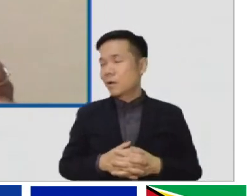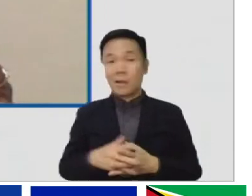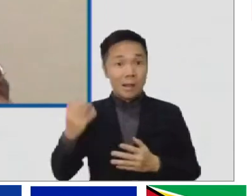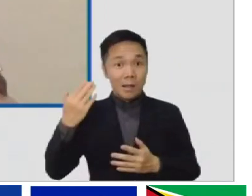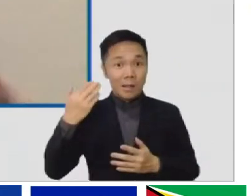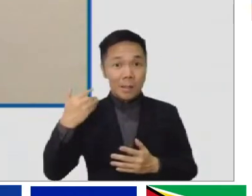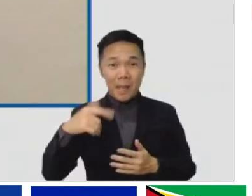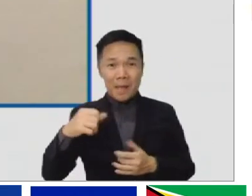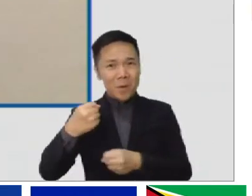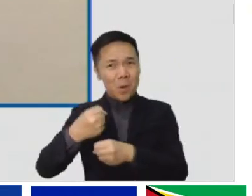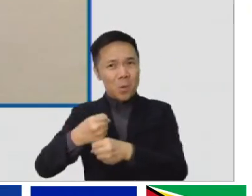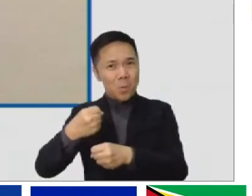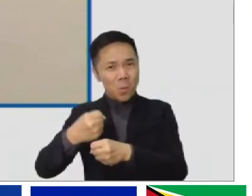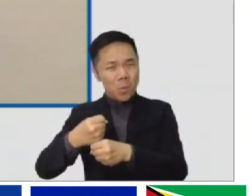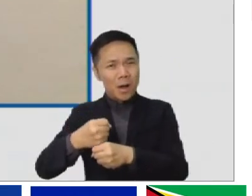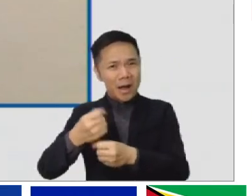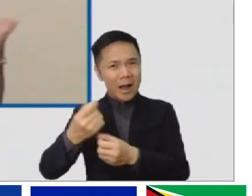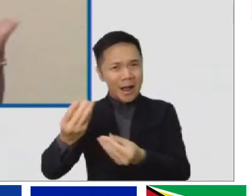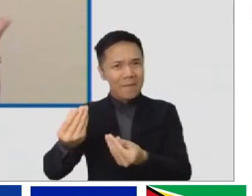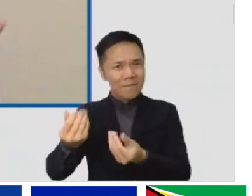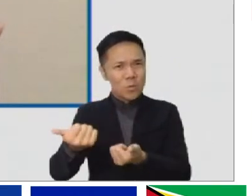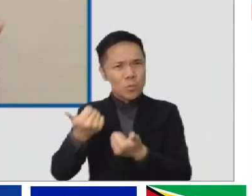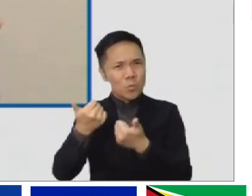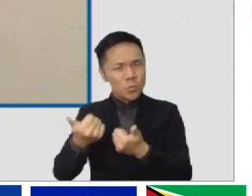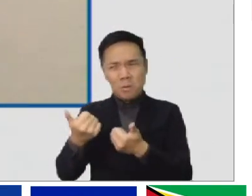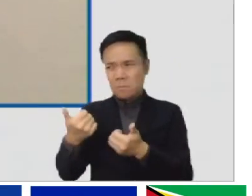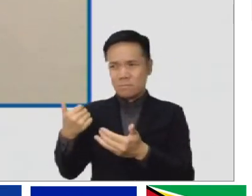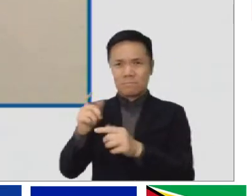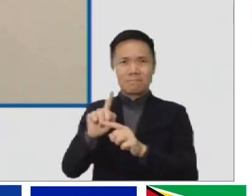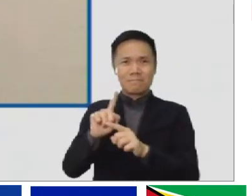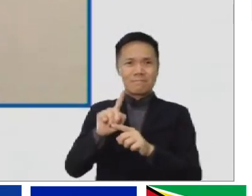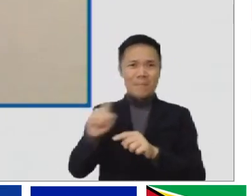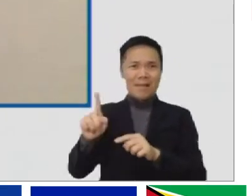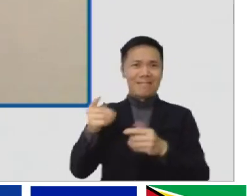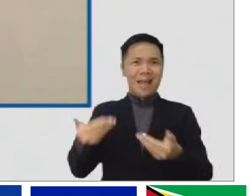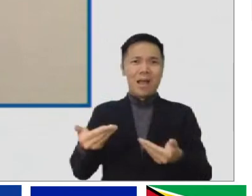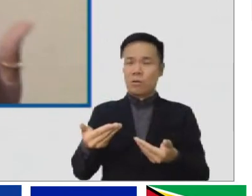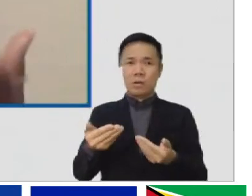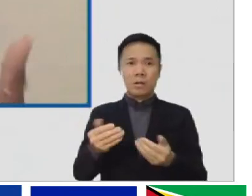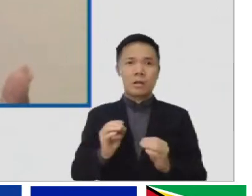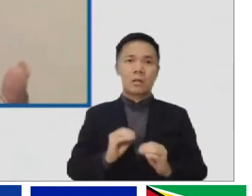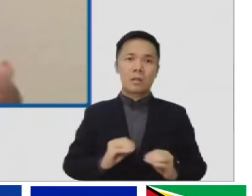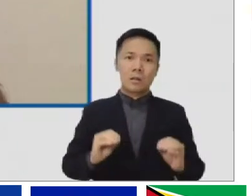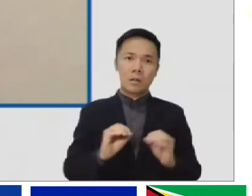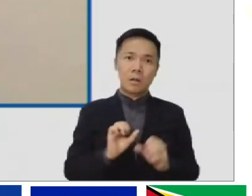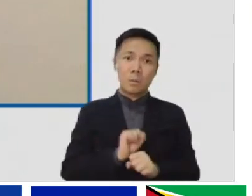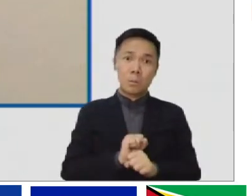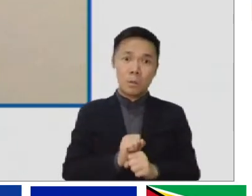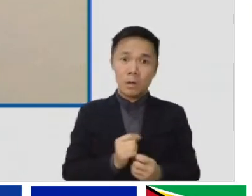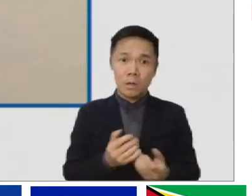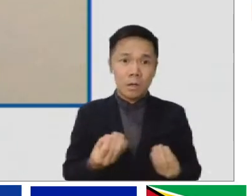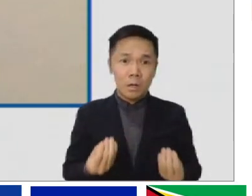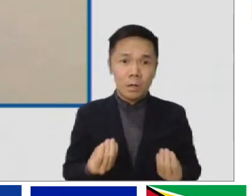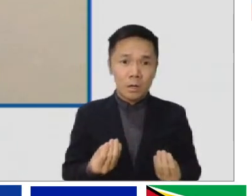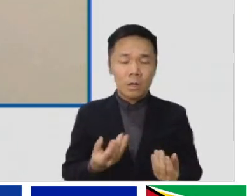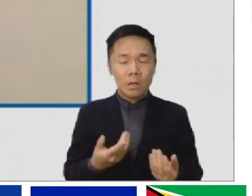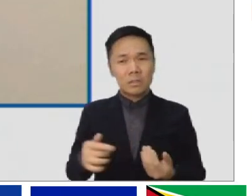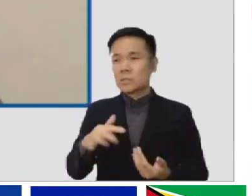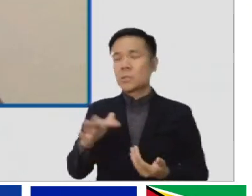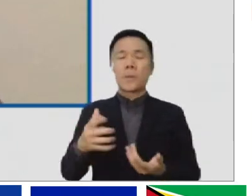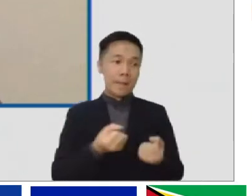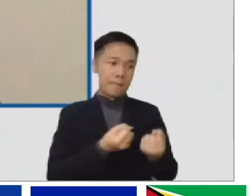in the communities. So we immediately moved towards providing these persons with some support.